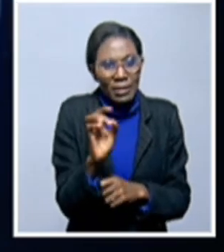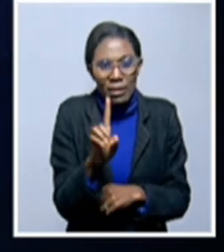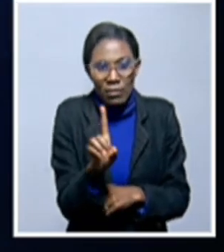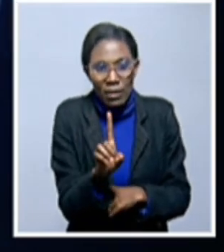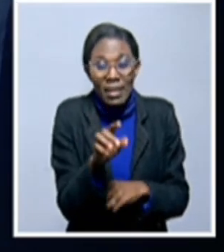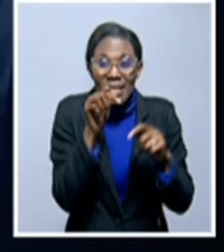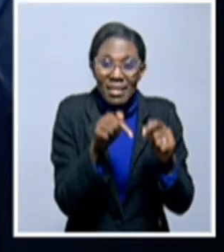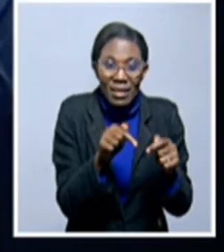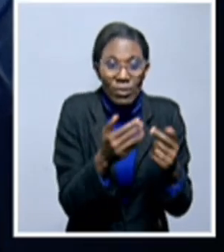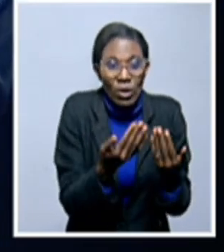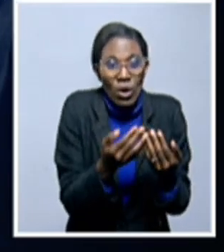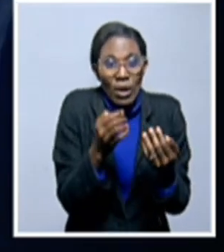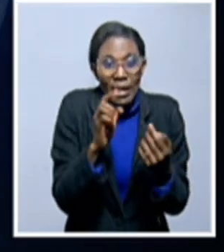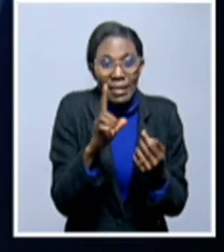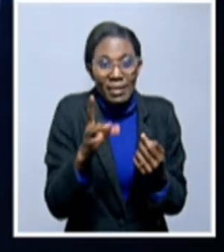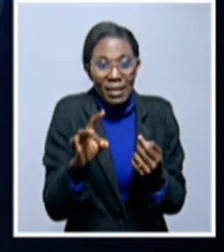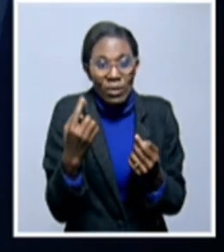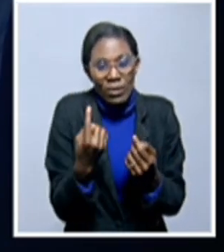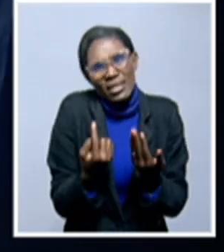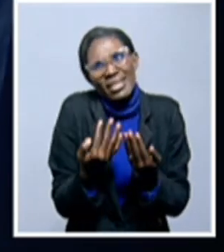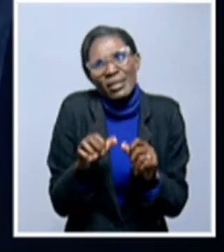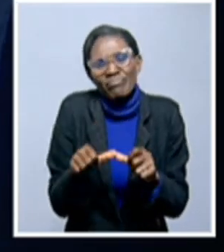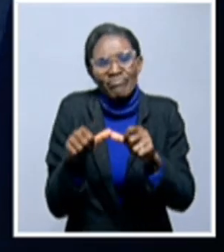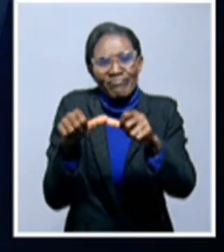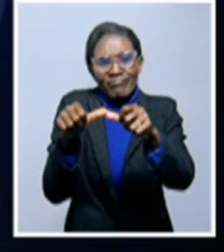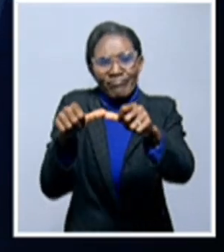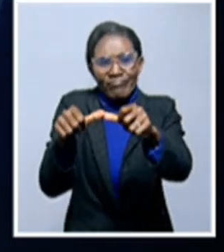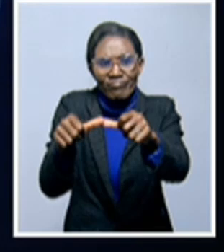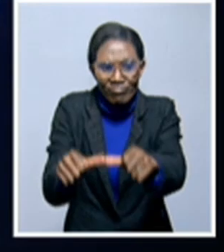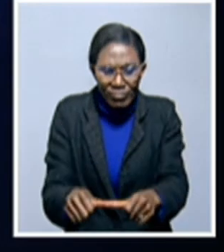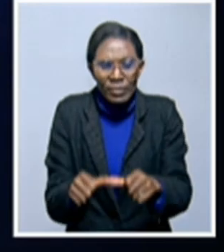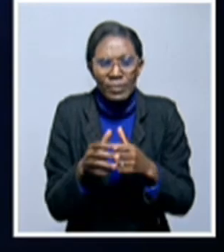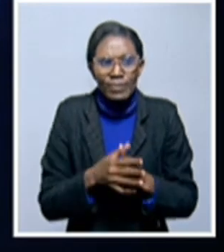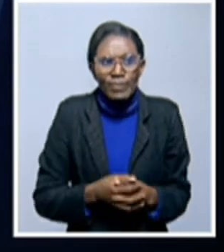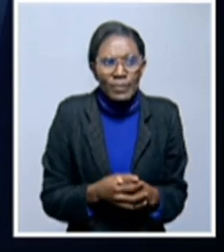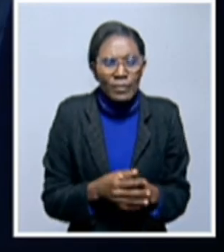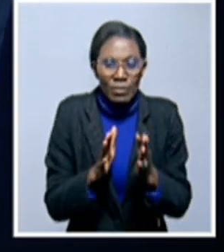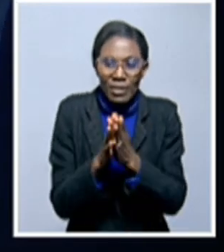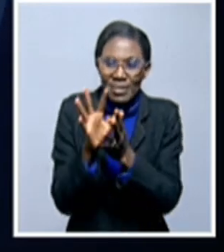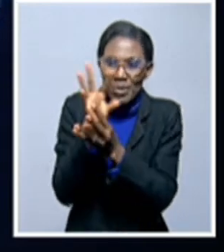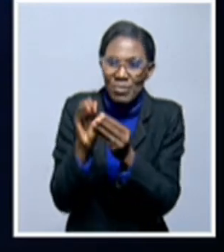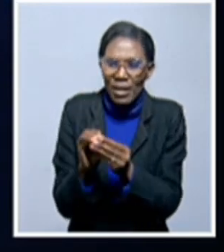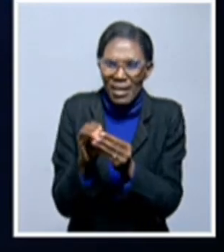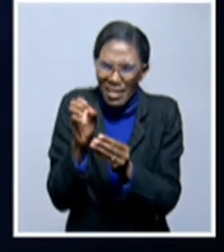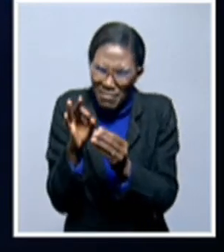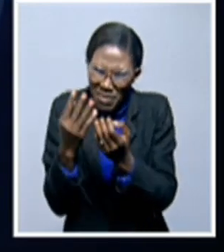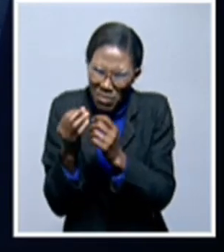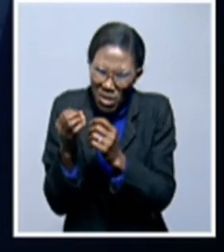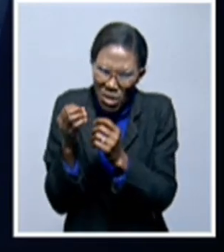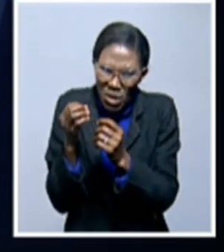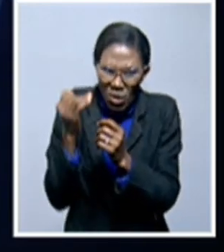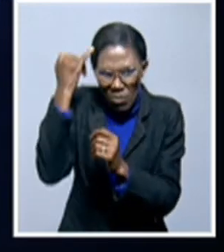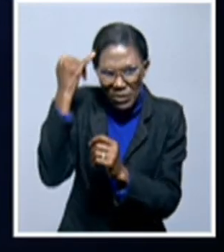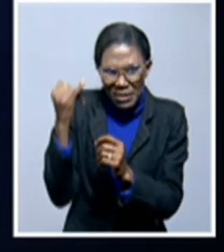time unfolds. Before we wrap up, can you characterize these motions for us? Are they like policy related, or just what